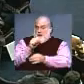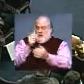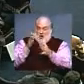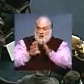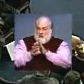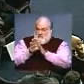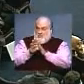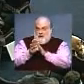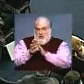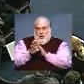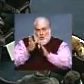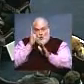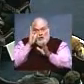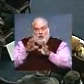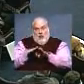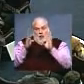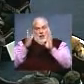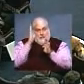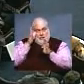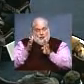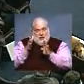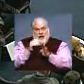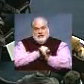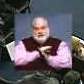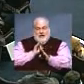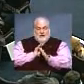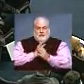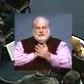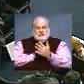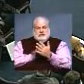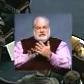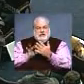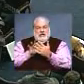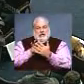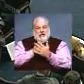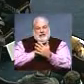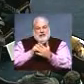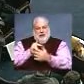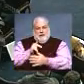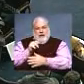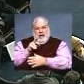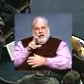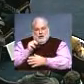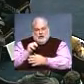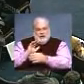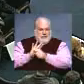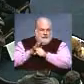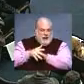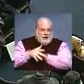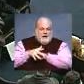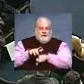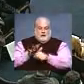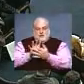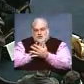will come online. And then staff will be studying the traffic patterns, the amount of traffic,